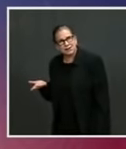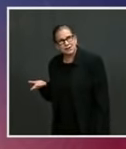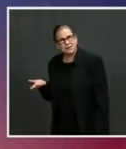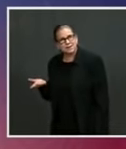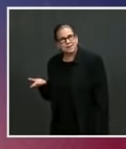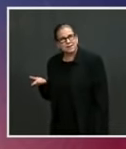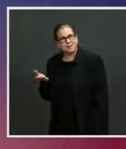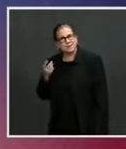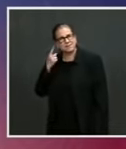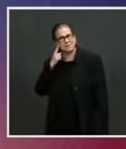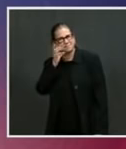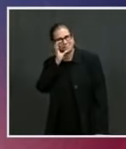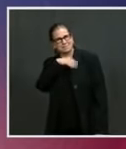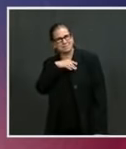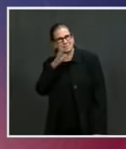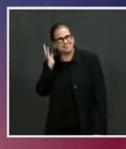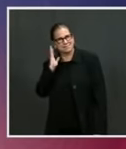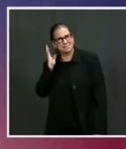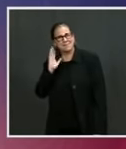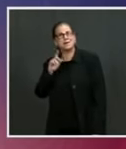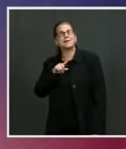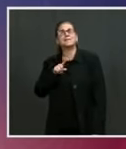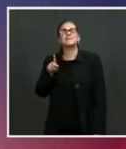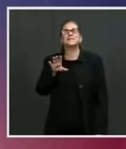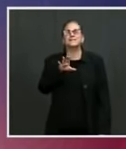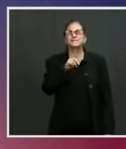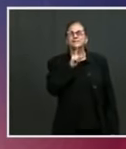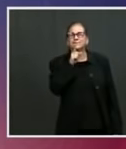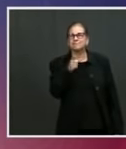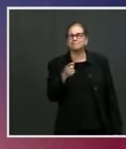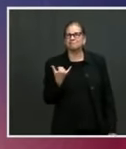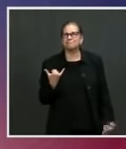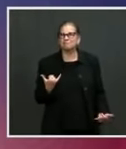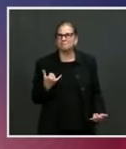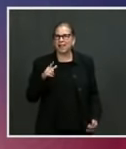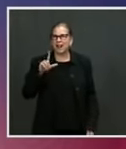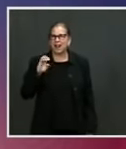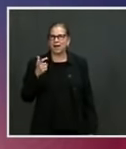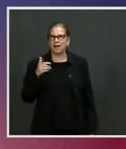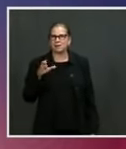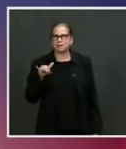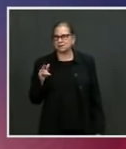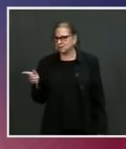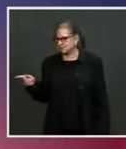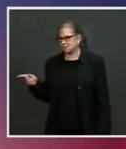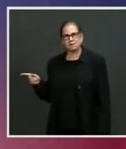legacy. The work we're charged to carry forward, liberty and union,